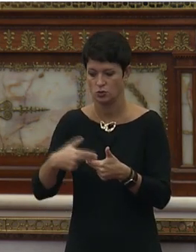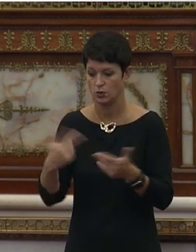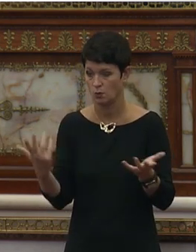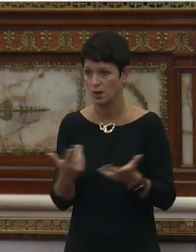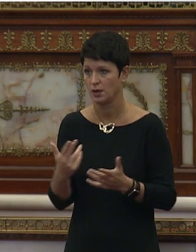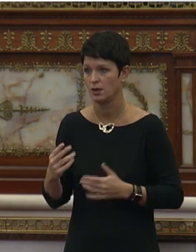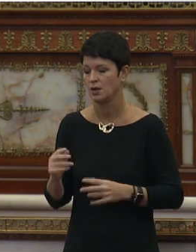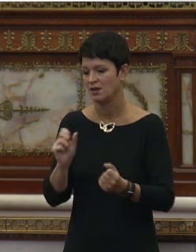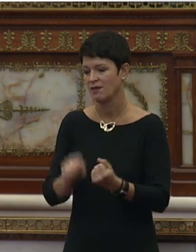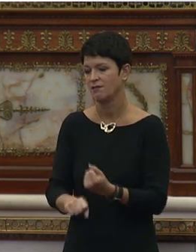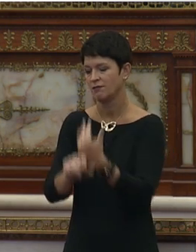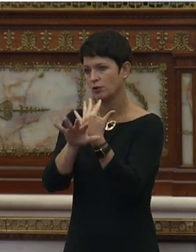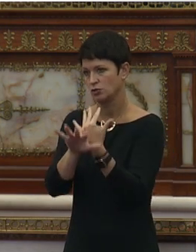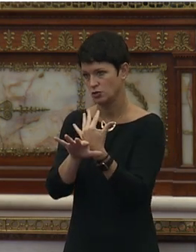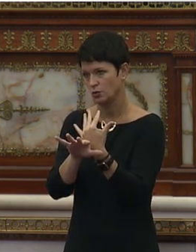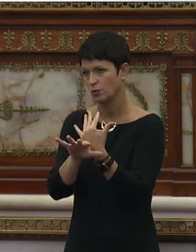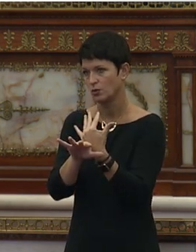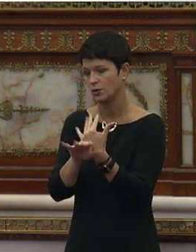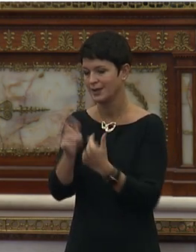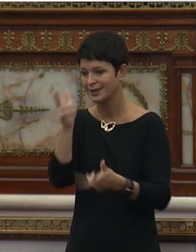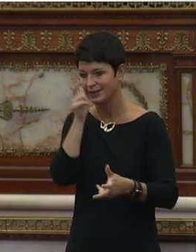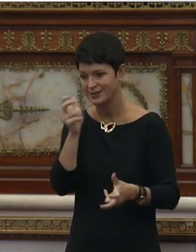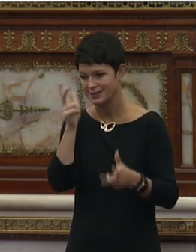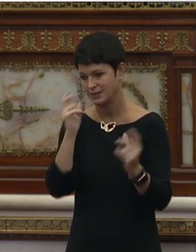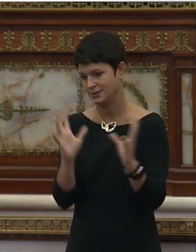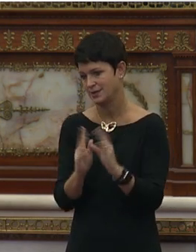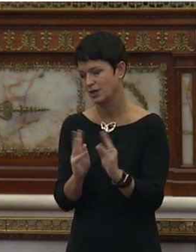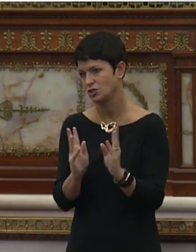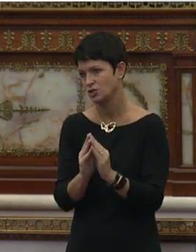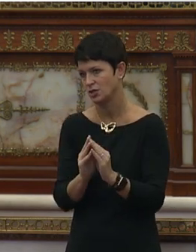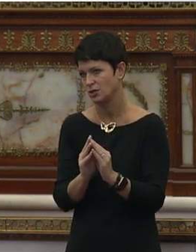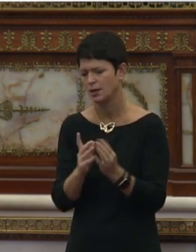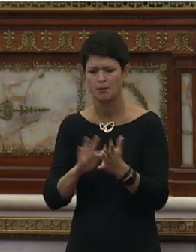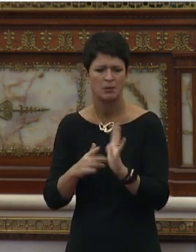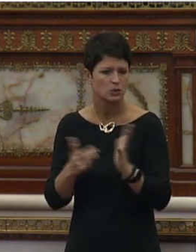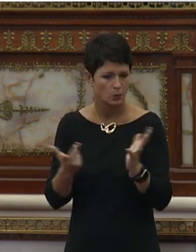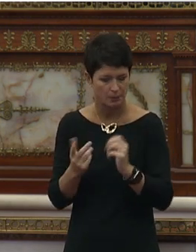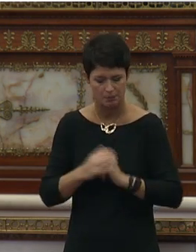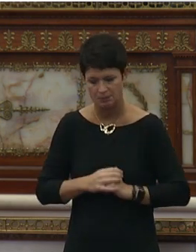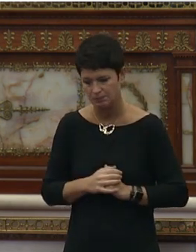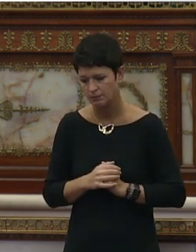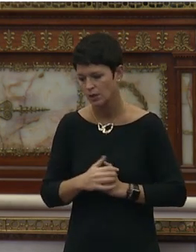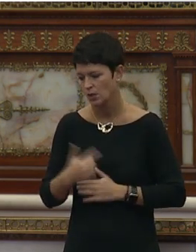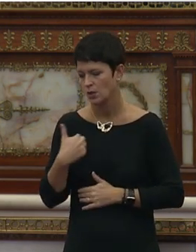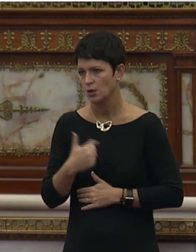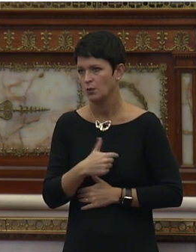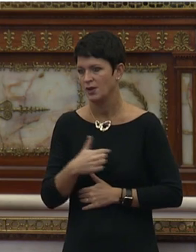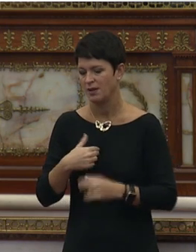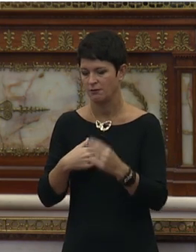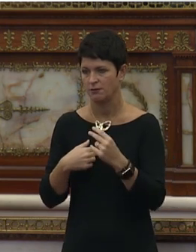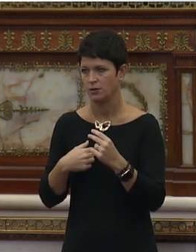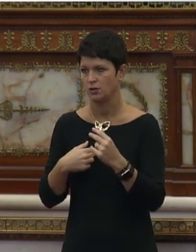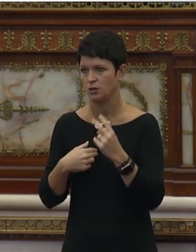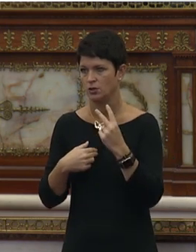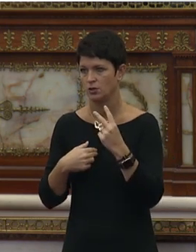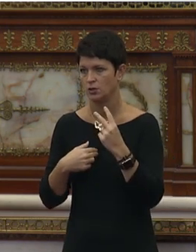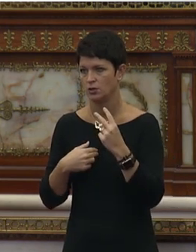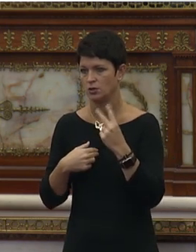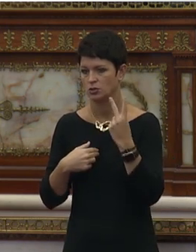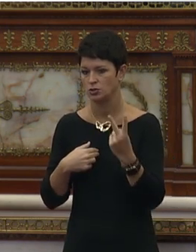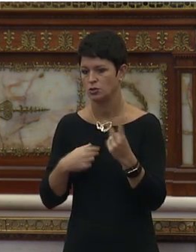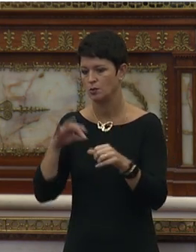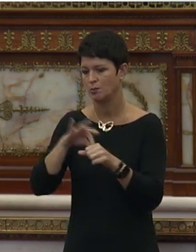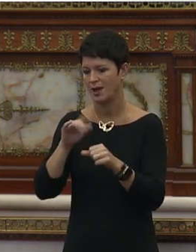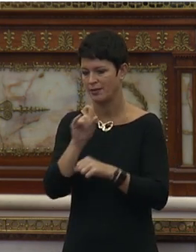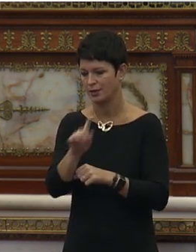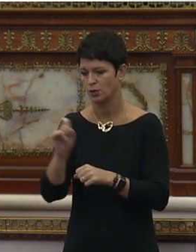is a virtual listening session. And what that is that we have two good ballot questions we